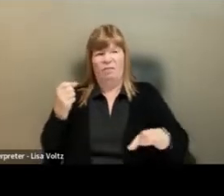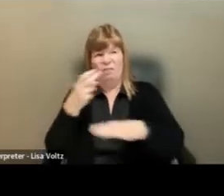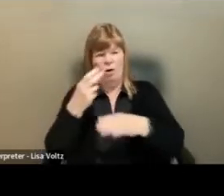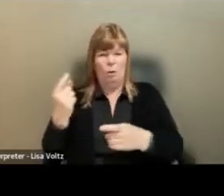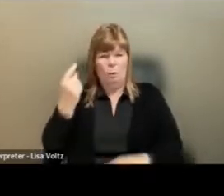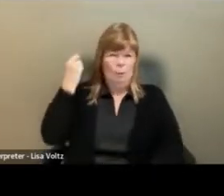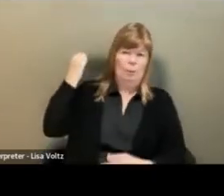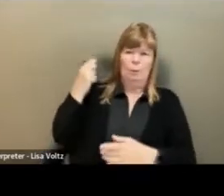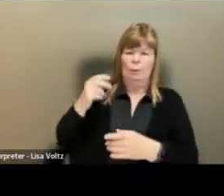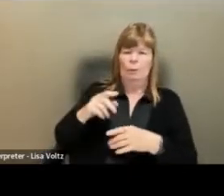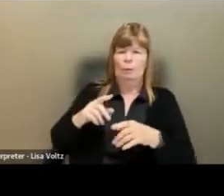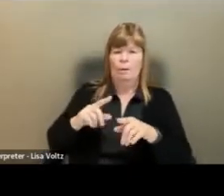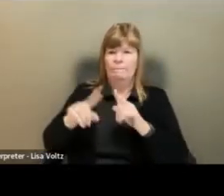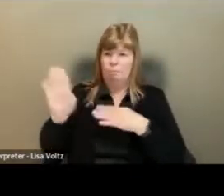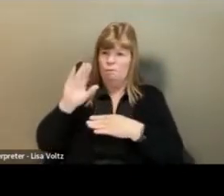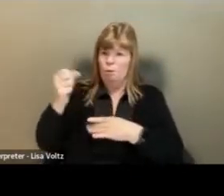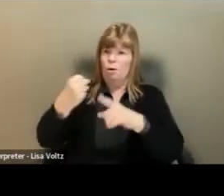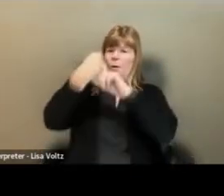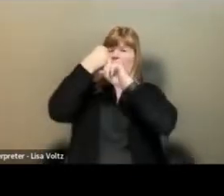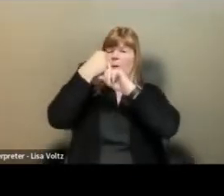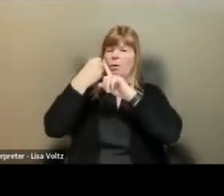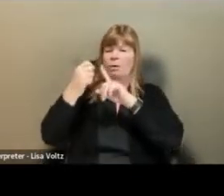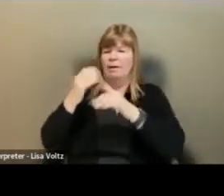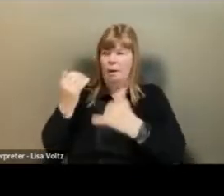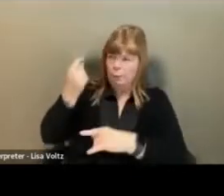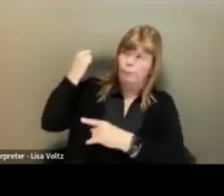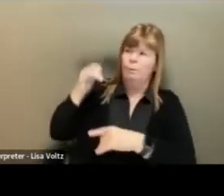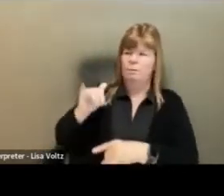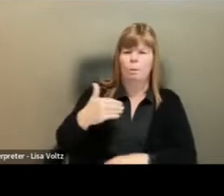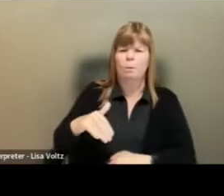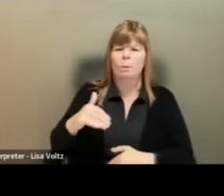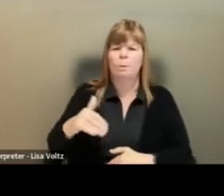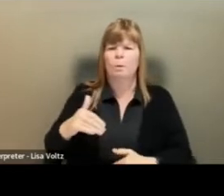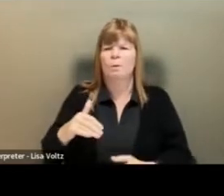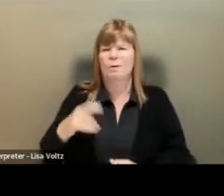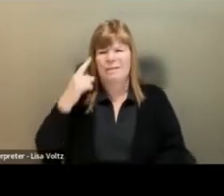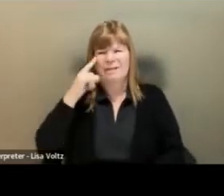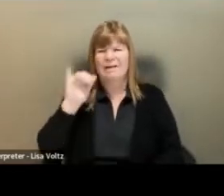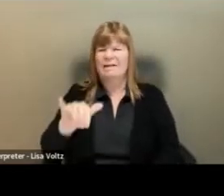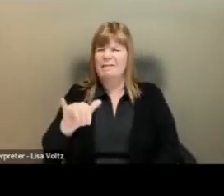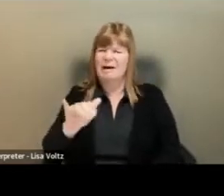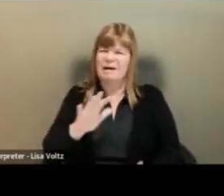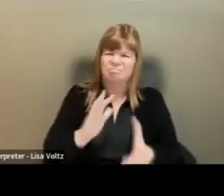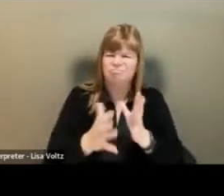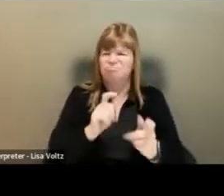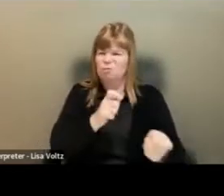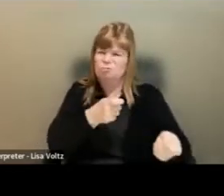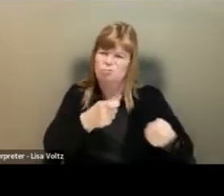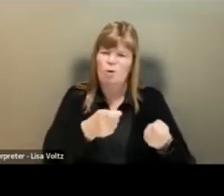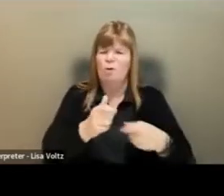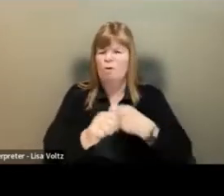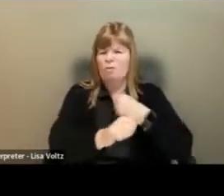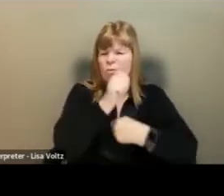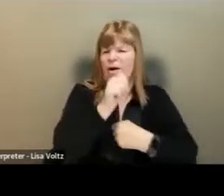hit you in the head before, that is very, very powerful. We think about some of those coercion and threats and the economic abuse